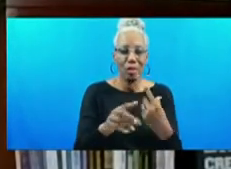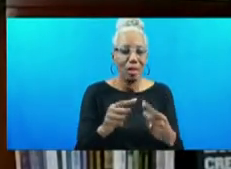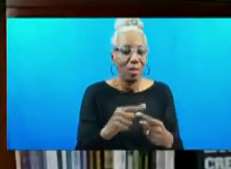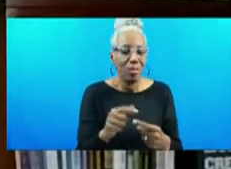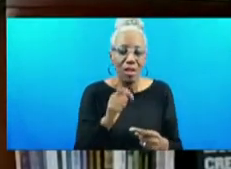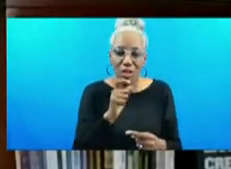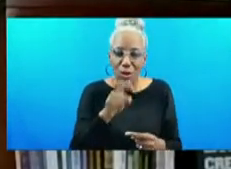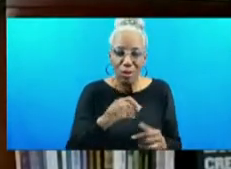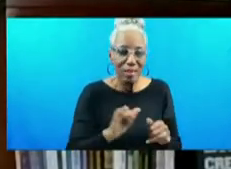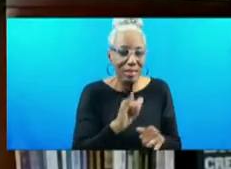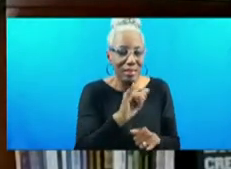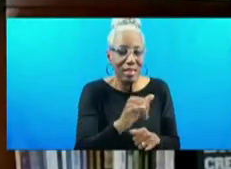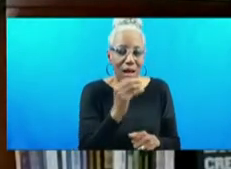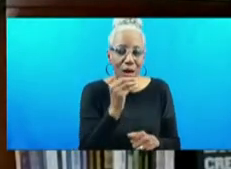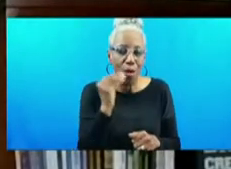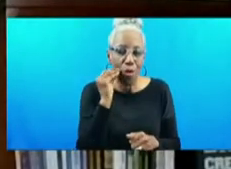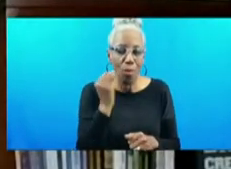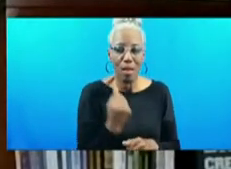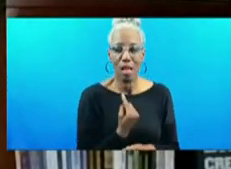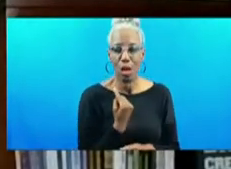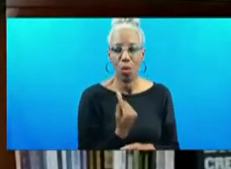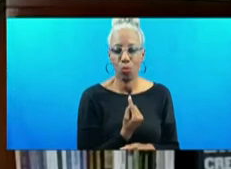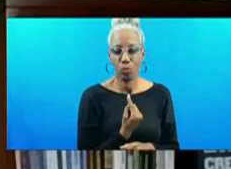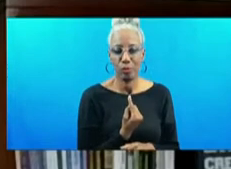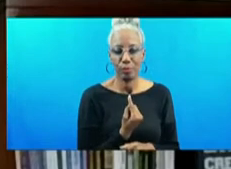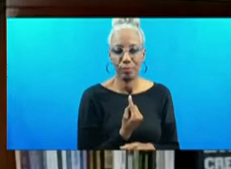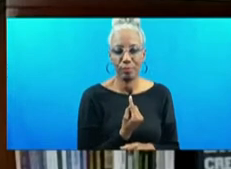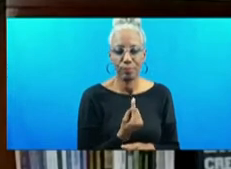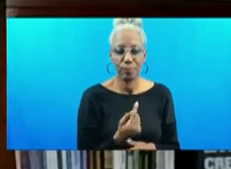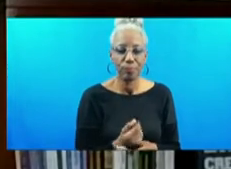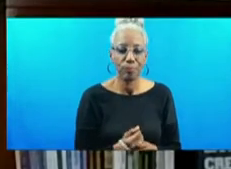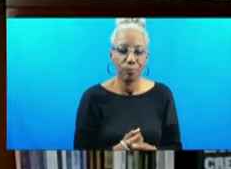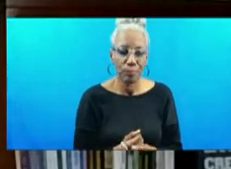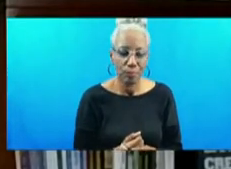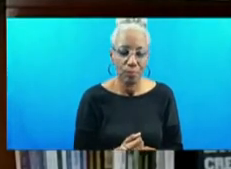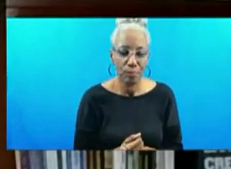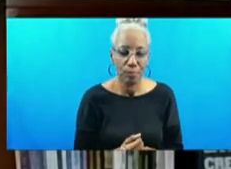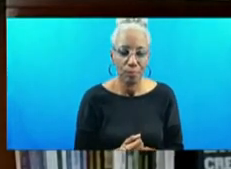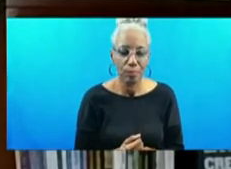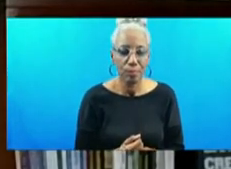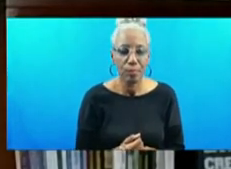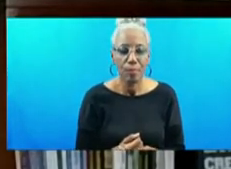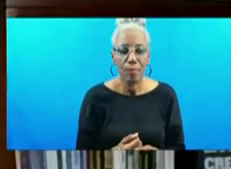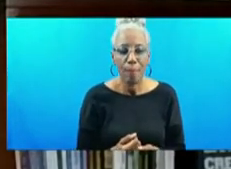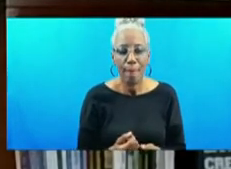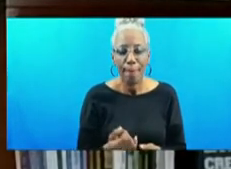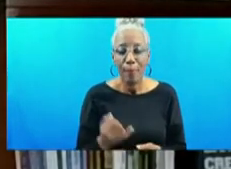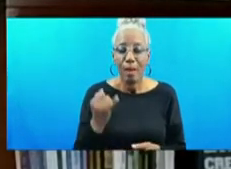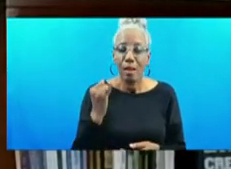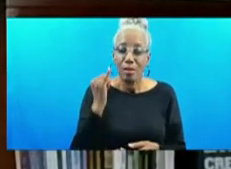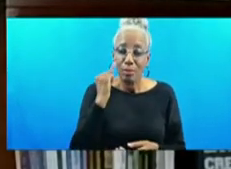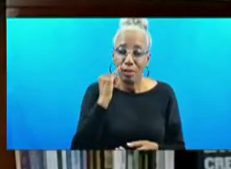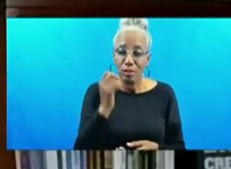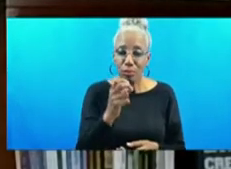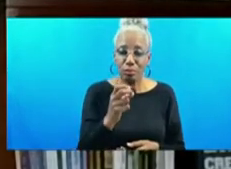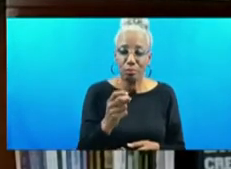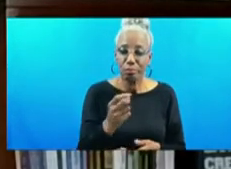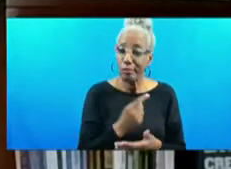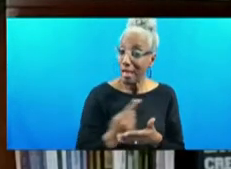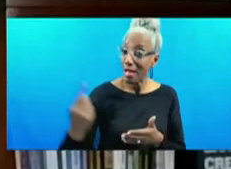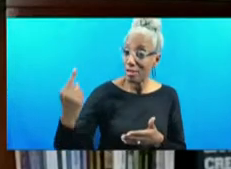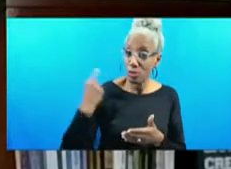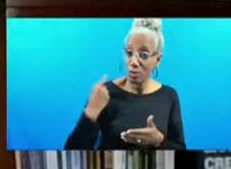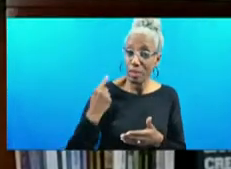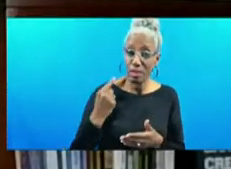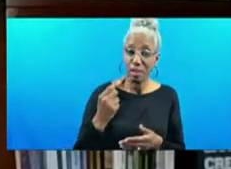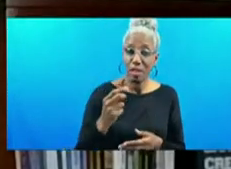those other pieces that come along with the adjustments that have to be made. So even when we transitioned schools this past week, I am sitting here with a grateful